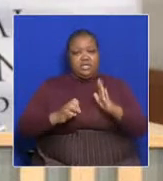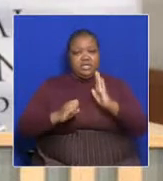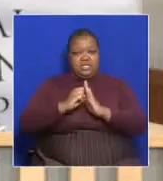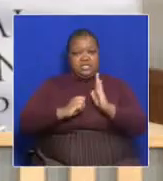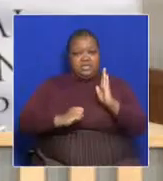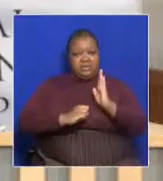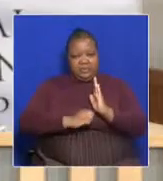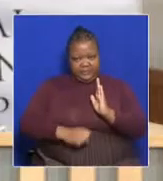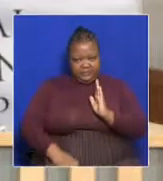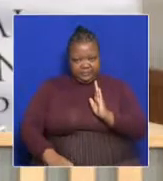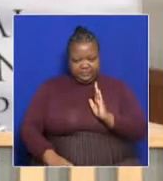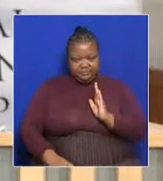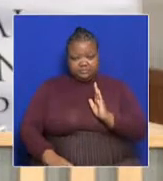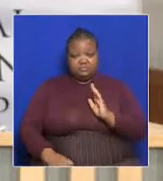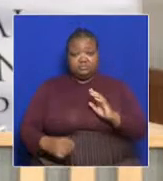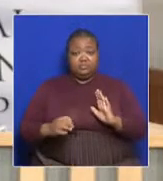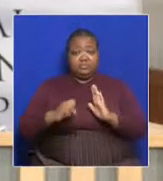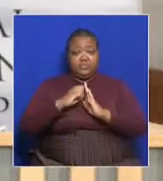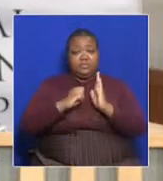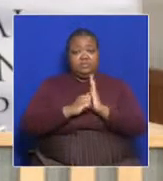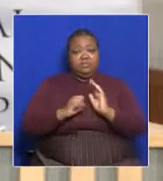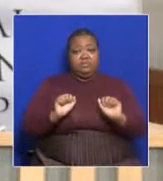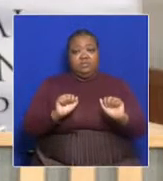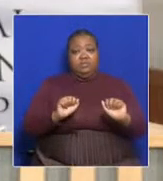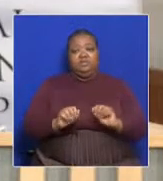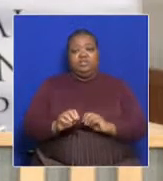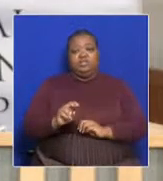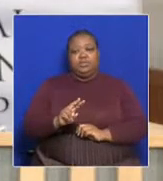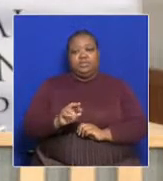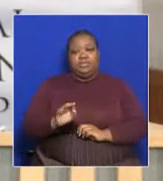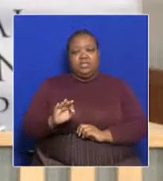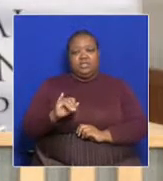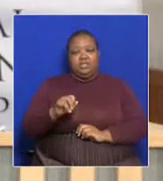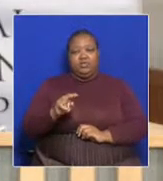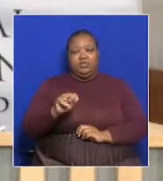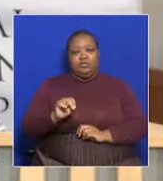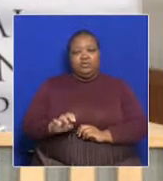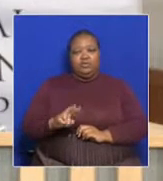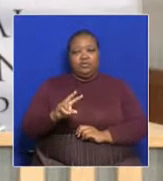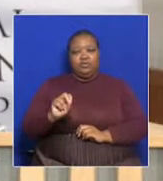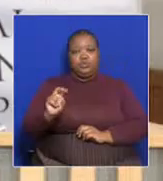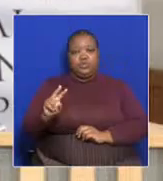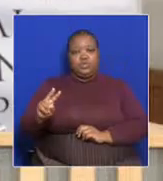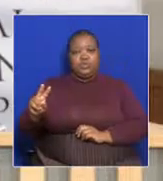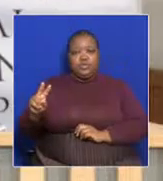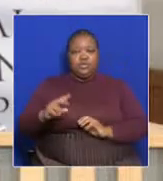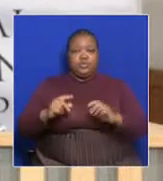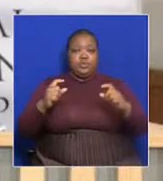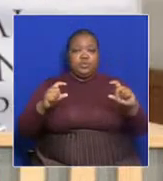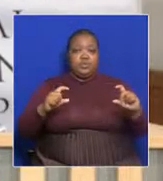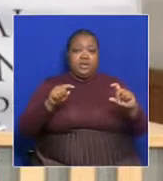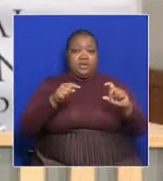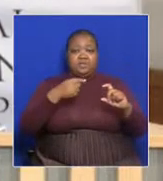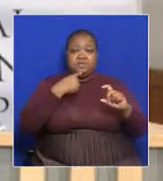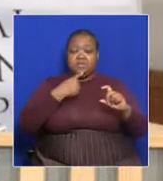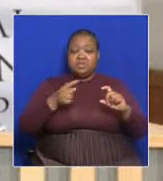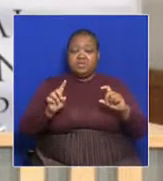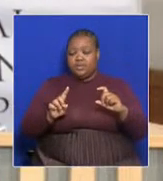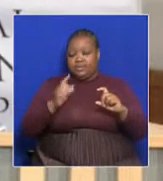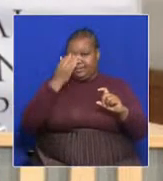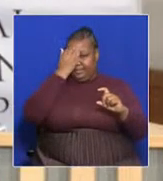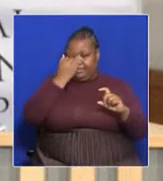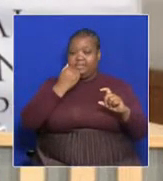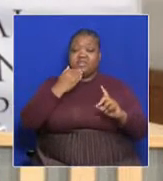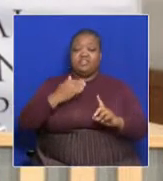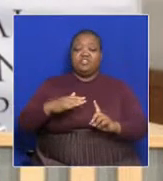your statement of the 23rd of June 2022. In that paragraph, you state as follows: photos of the scene were taken by myself and